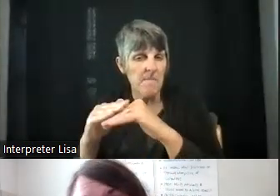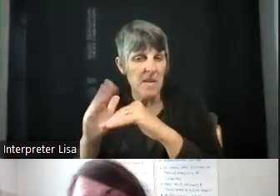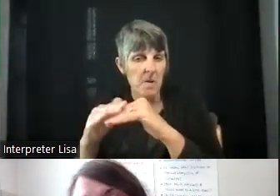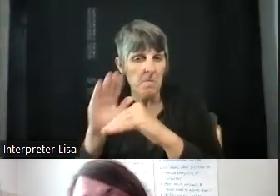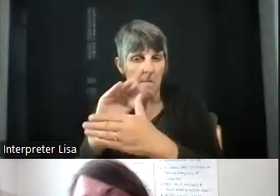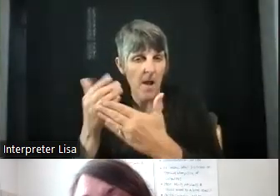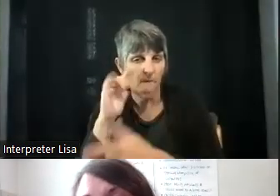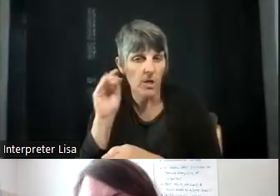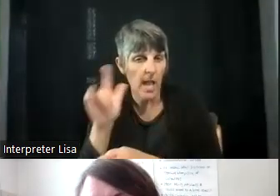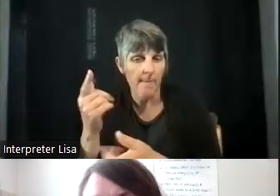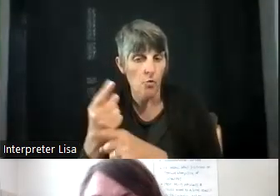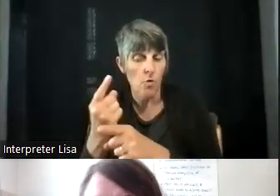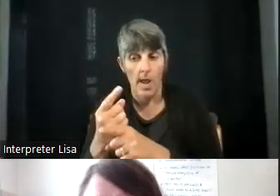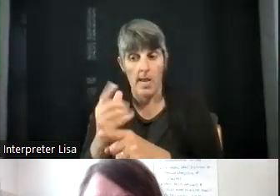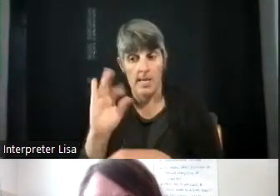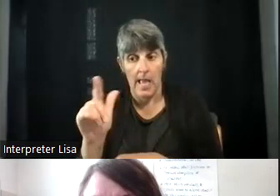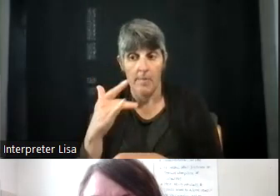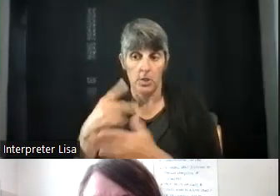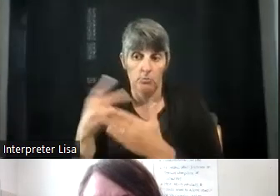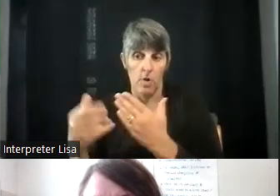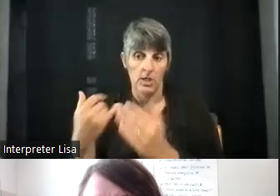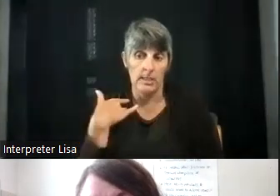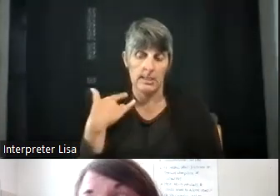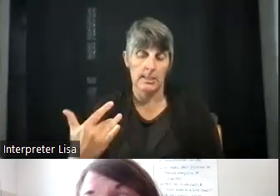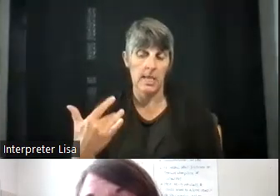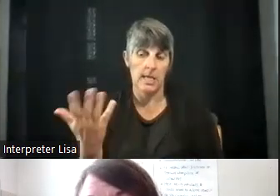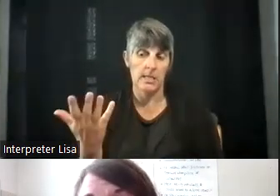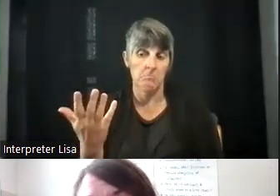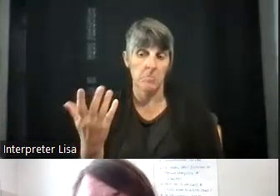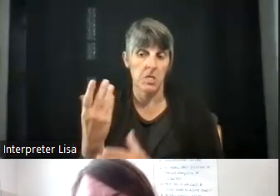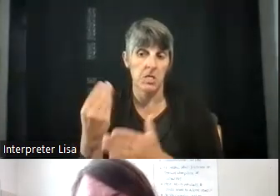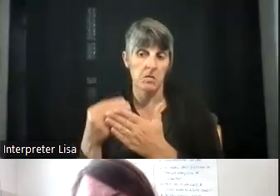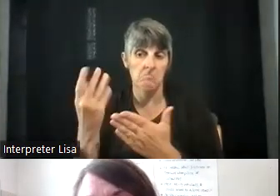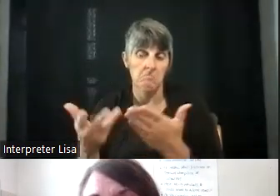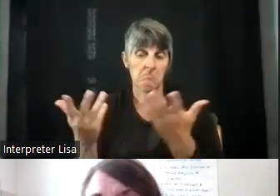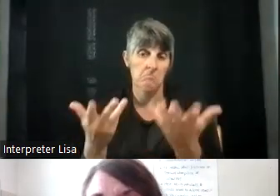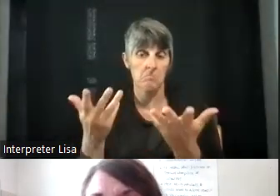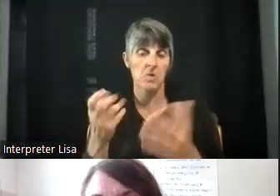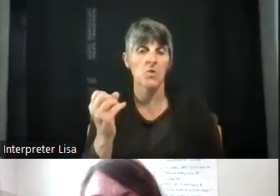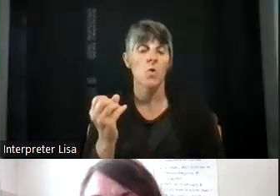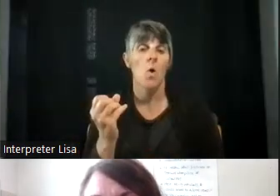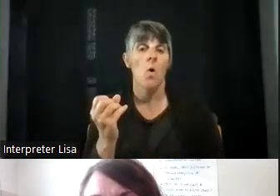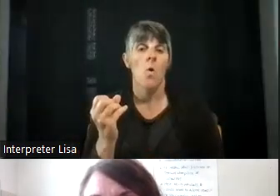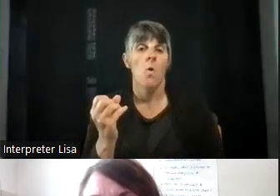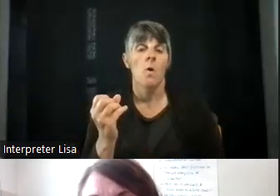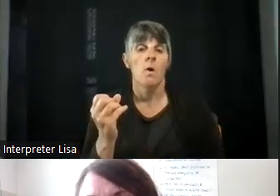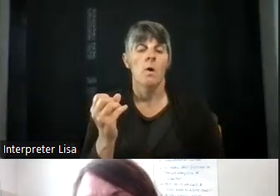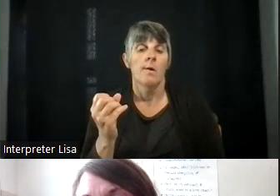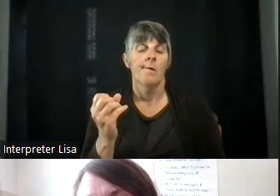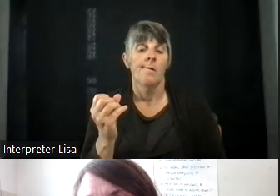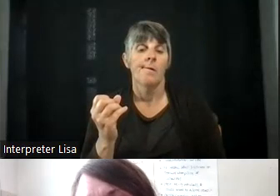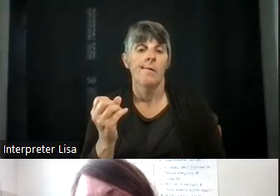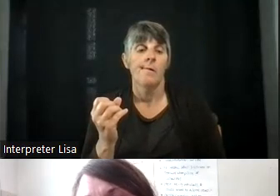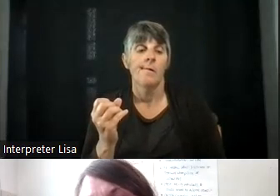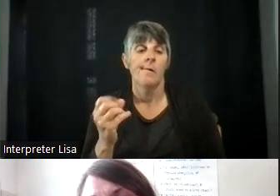capital, right? Because capital projects do tend to be costly. So what